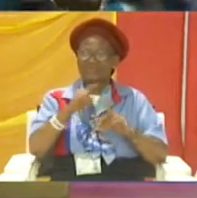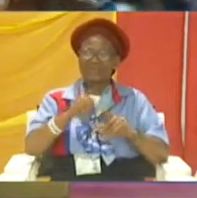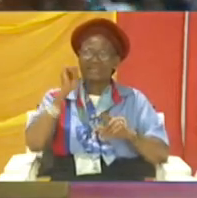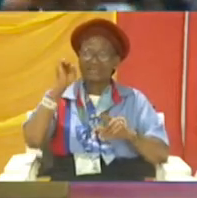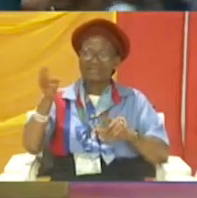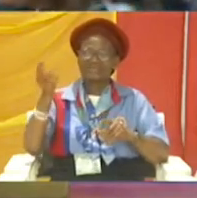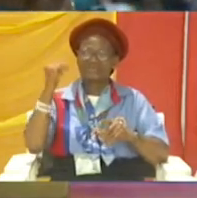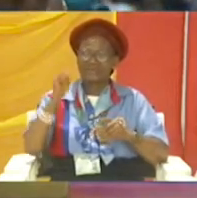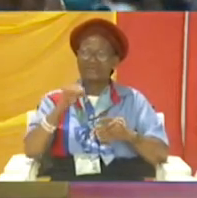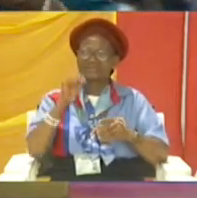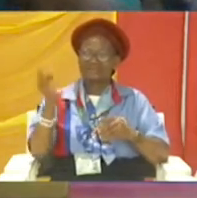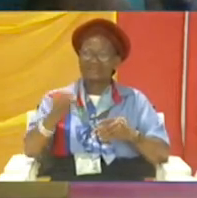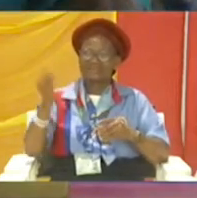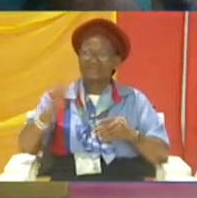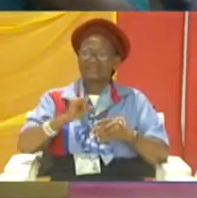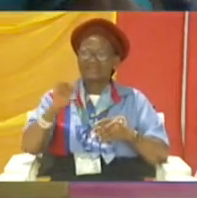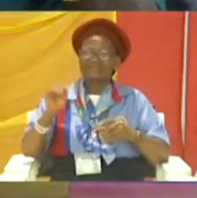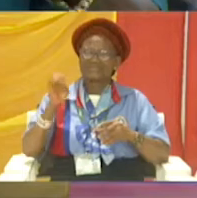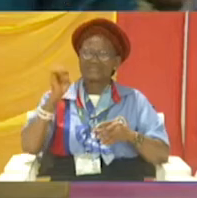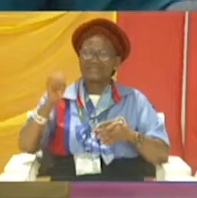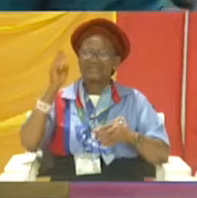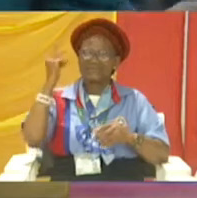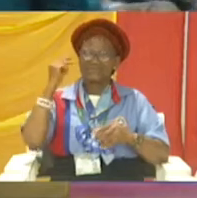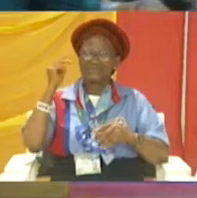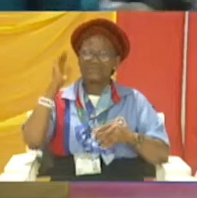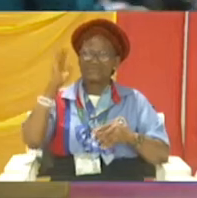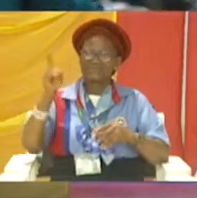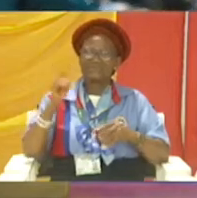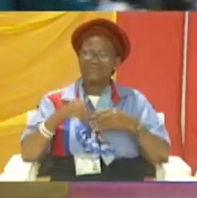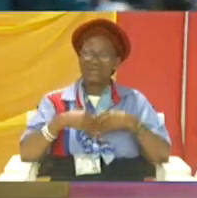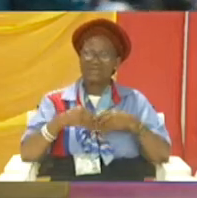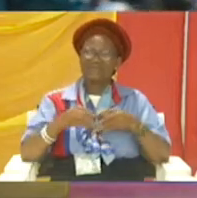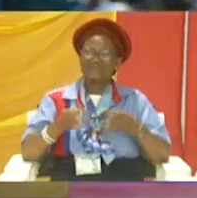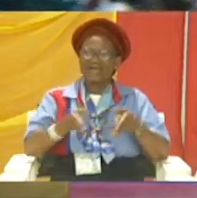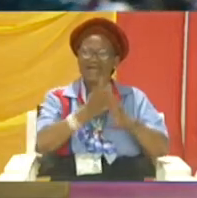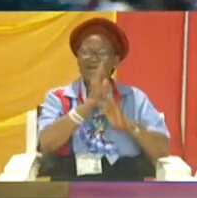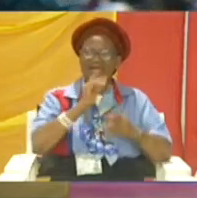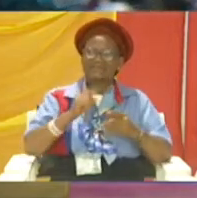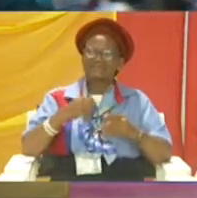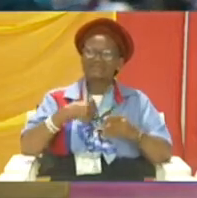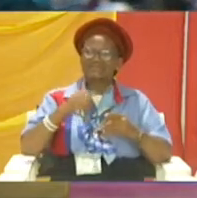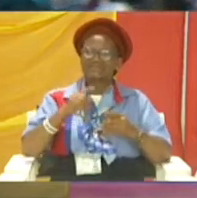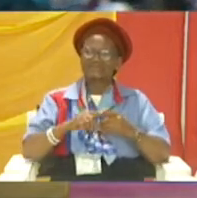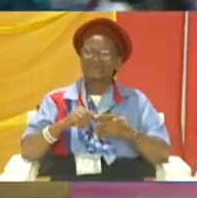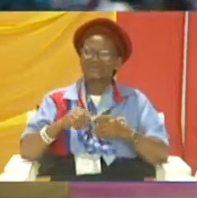was preaching, he would have asked me to relocate.